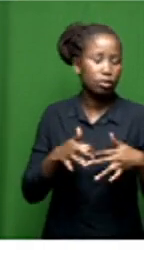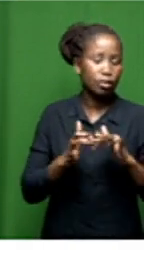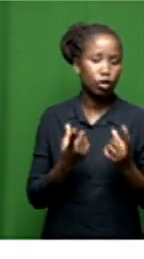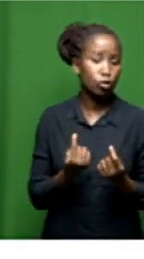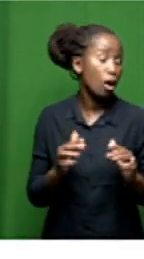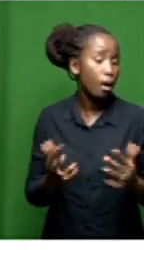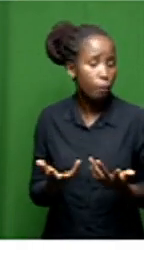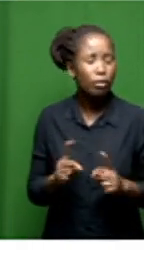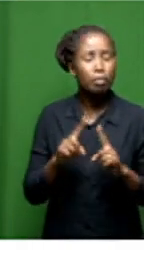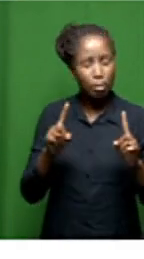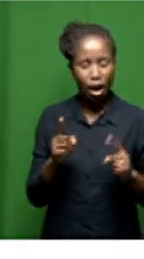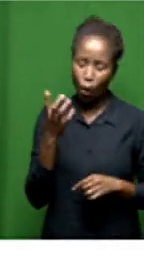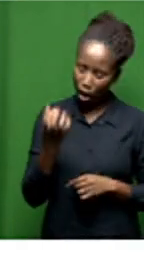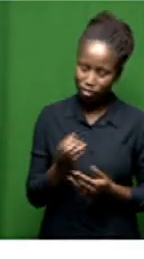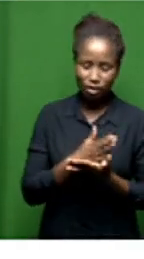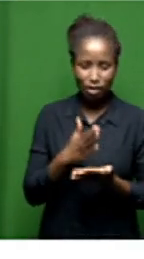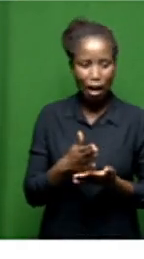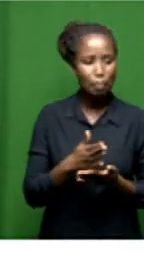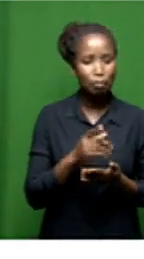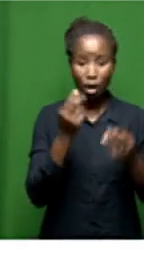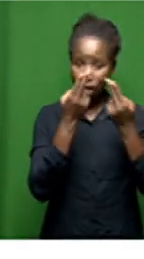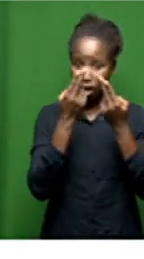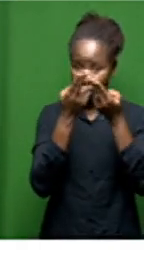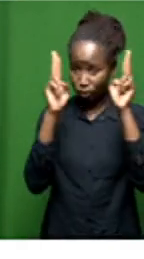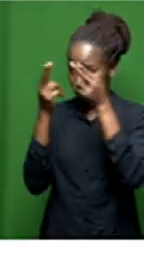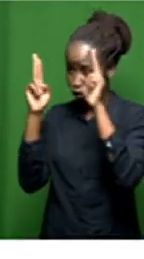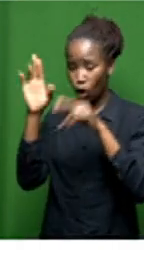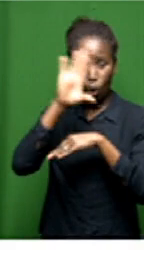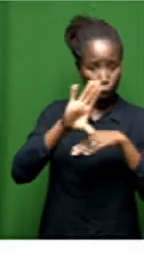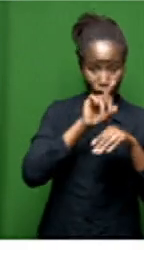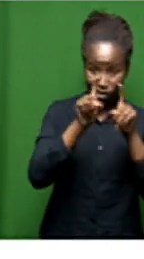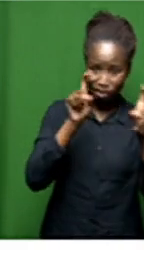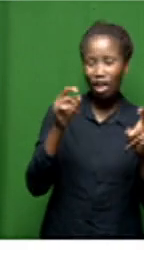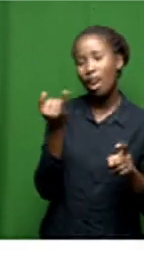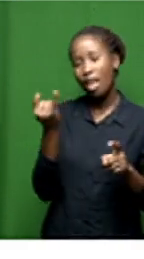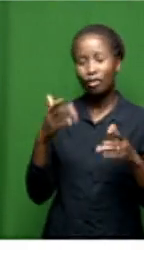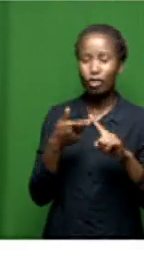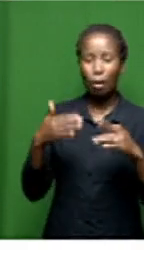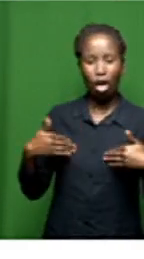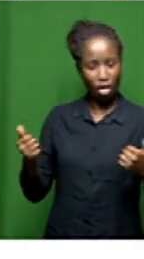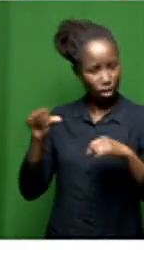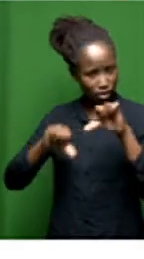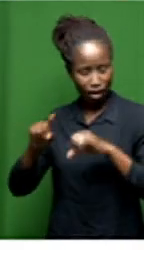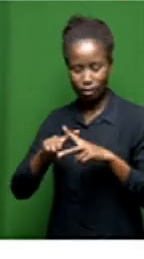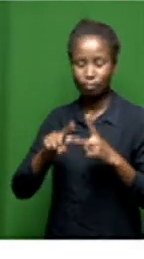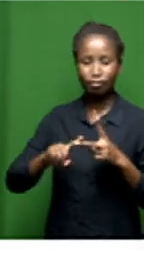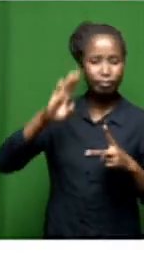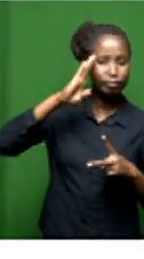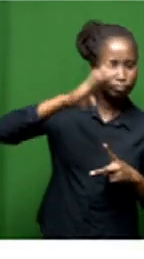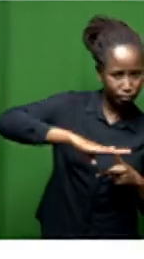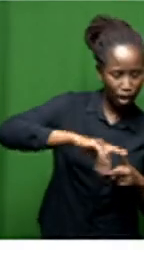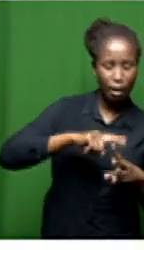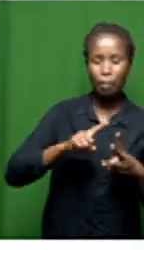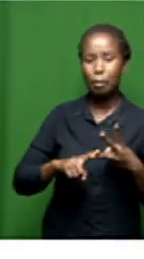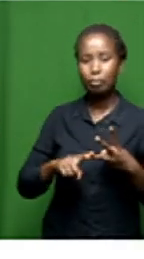But there are certain areas in higher education which, for example, the faculties of health sciences, residences,